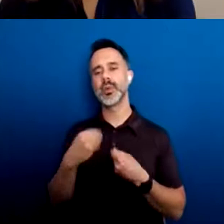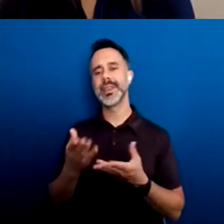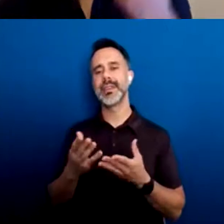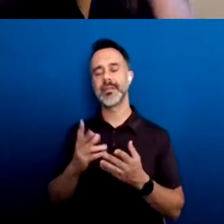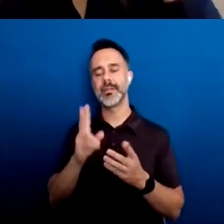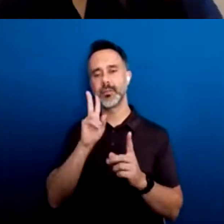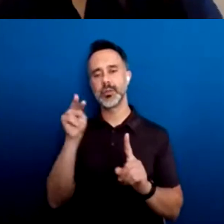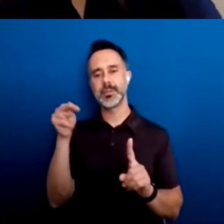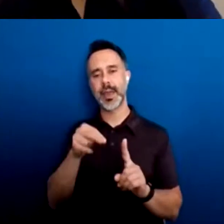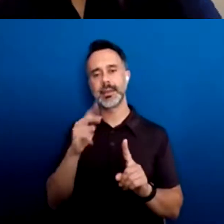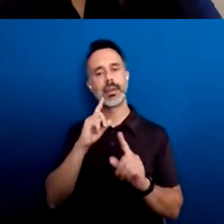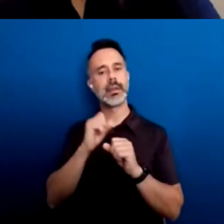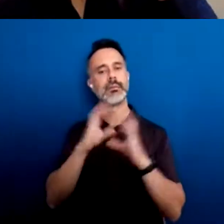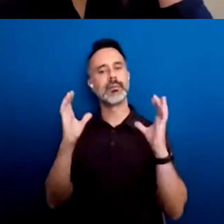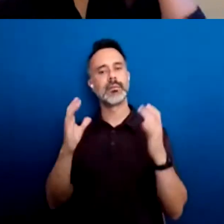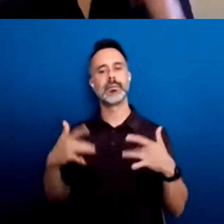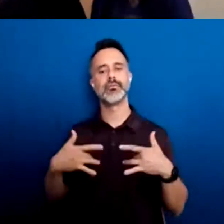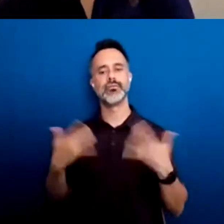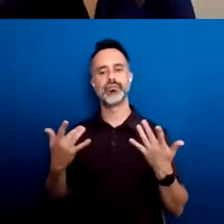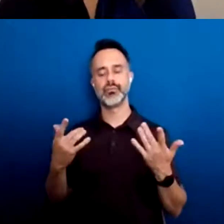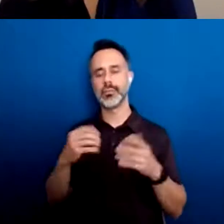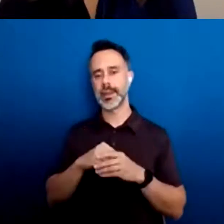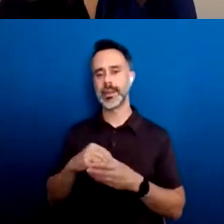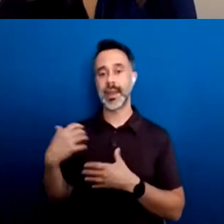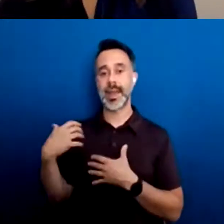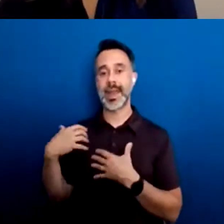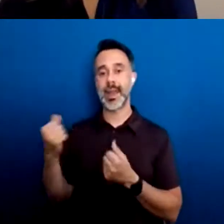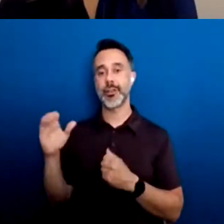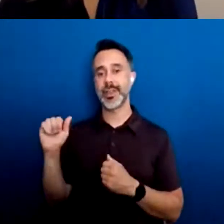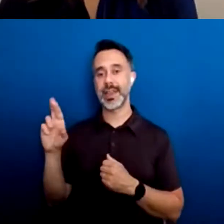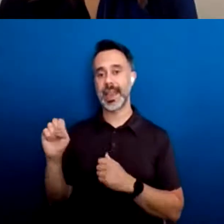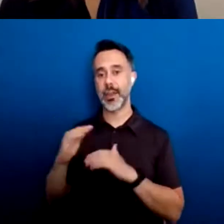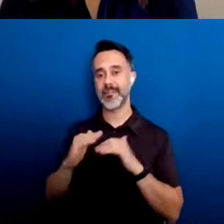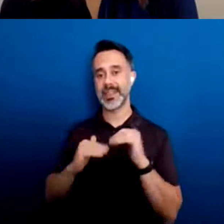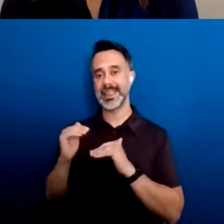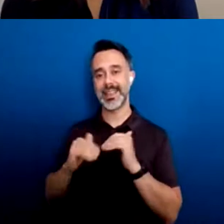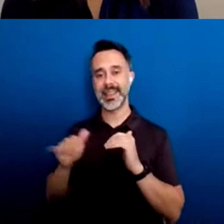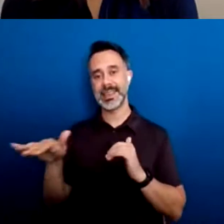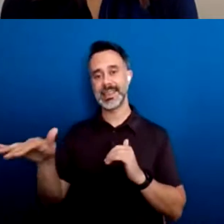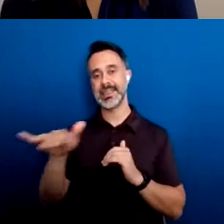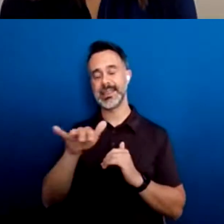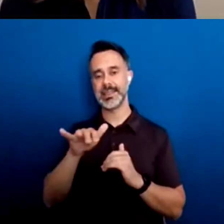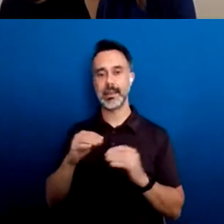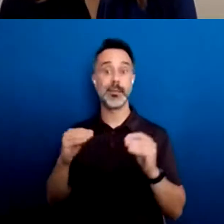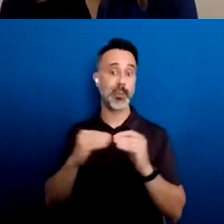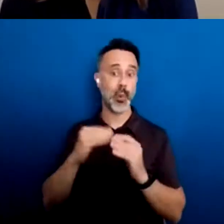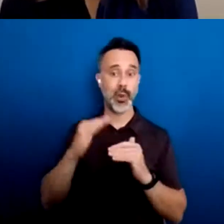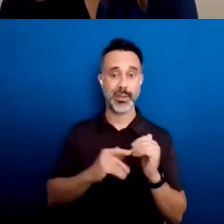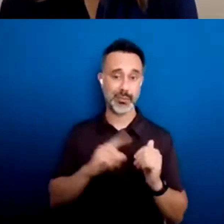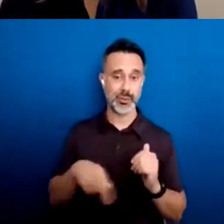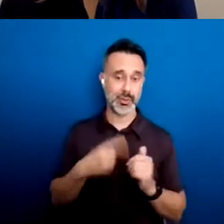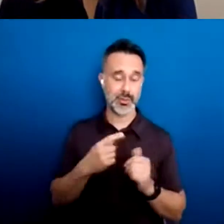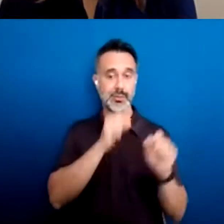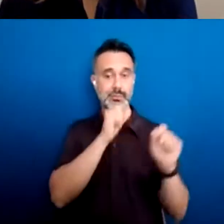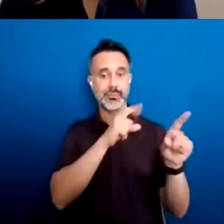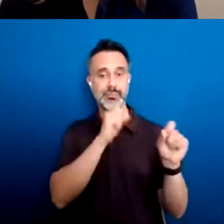happening in the healthcare facilities beyond what gets reported to